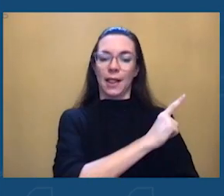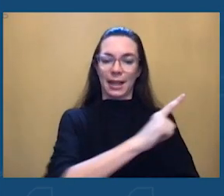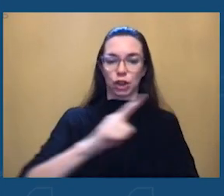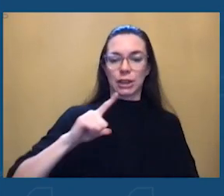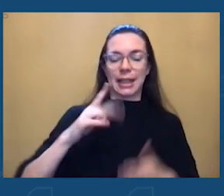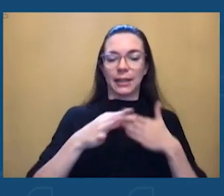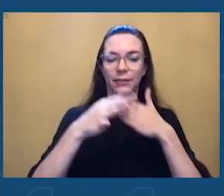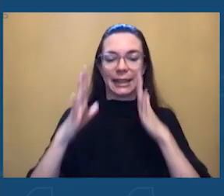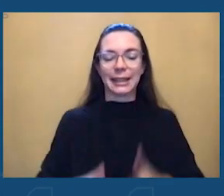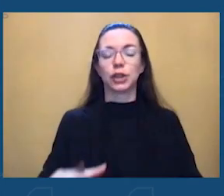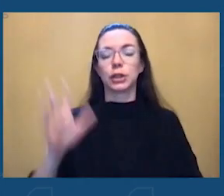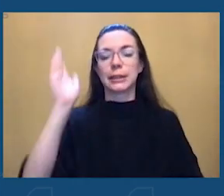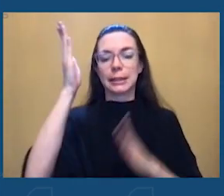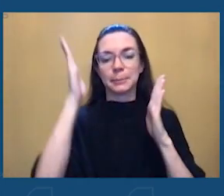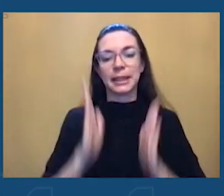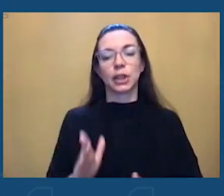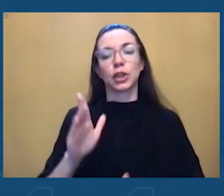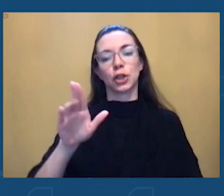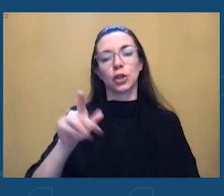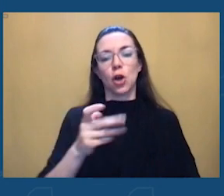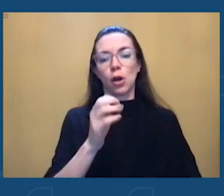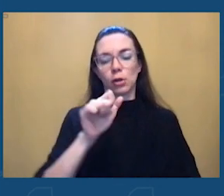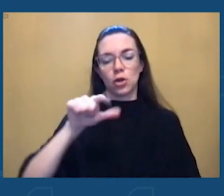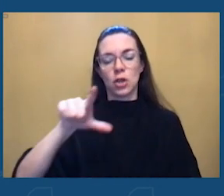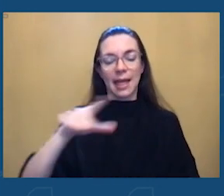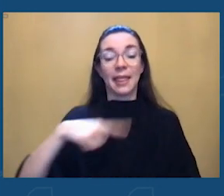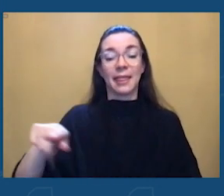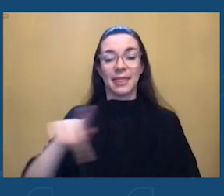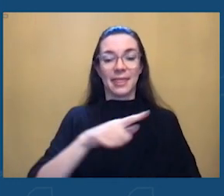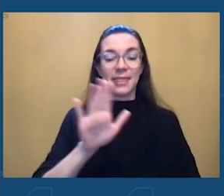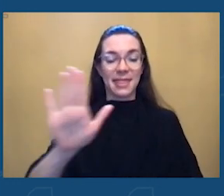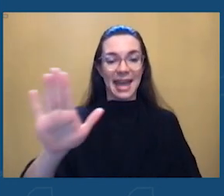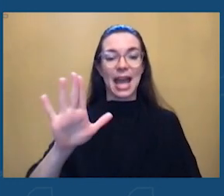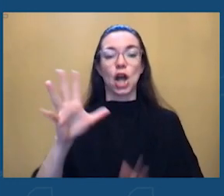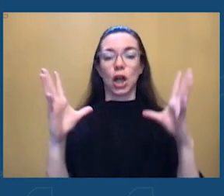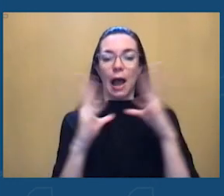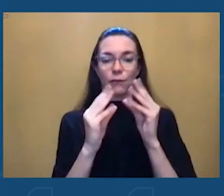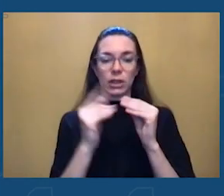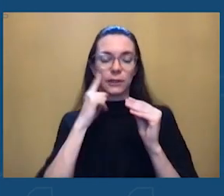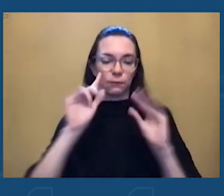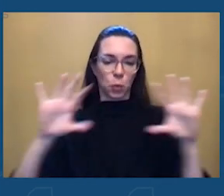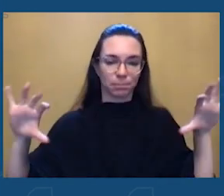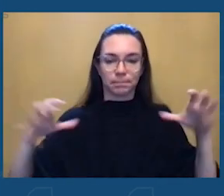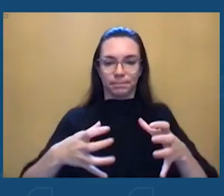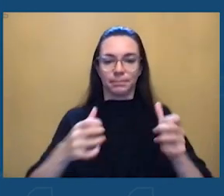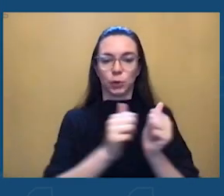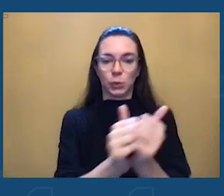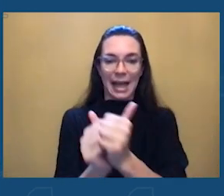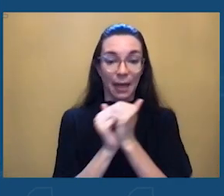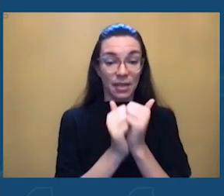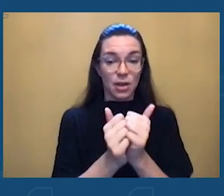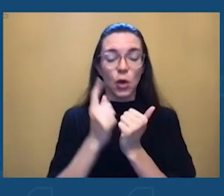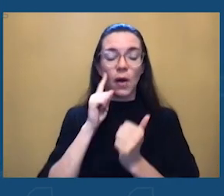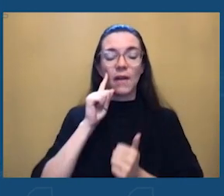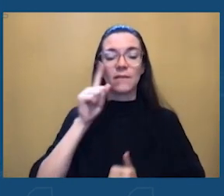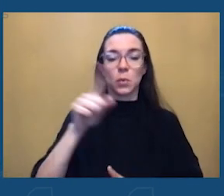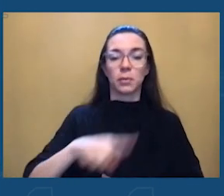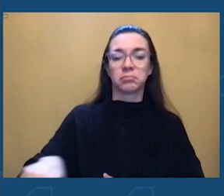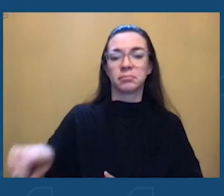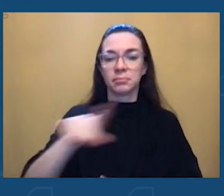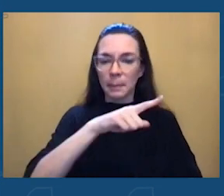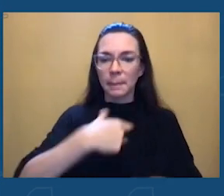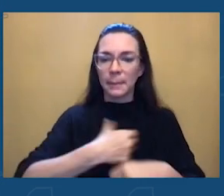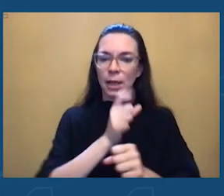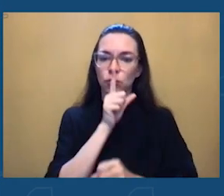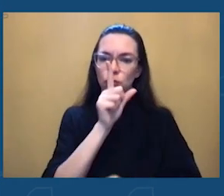Carl Heastie and Majority Leader Andrea Stewart-Cousins and their conferences for coming together and for those bodies to make sure that they